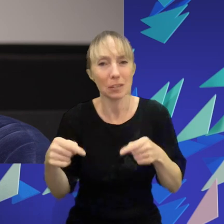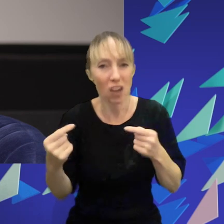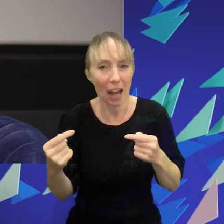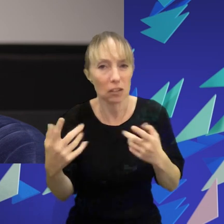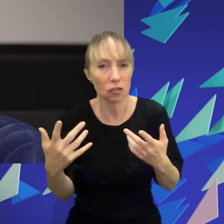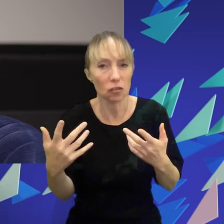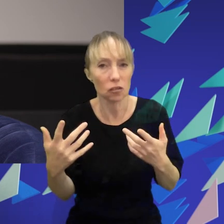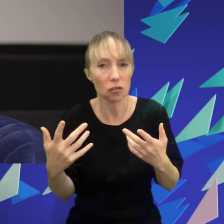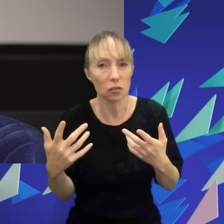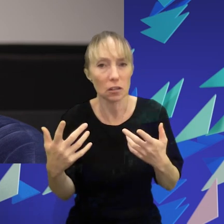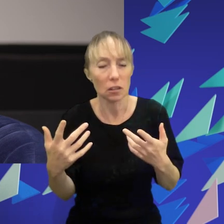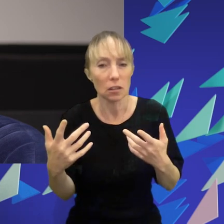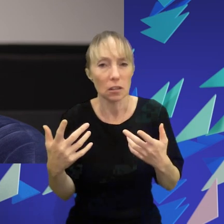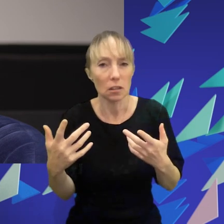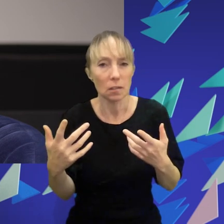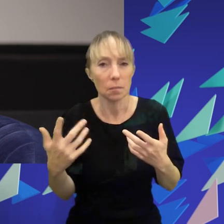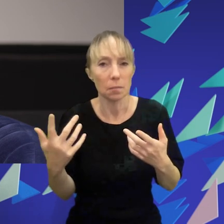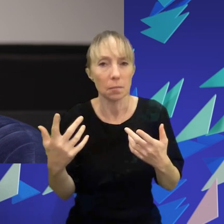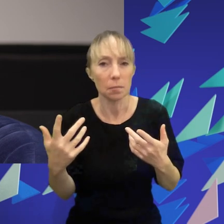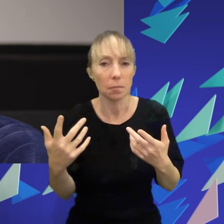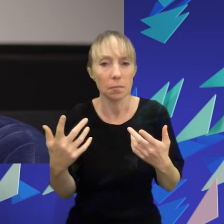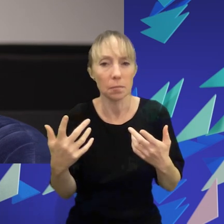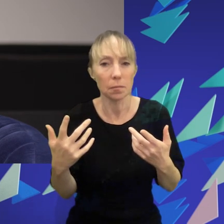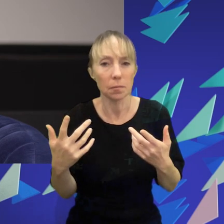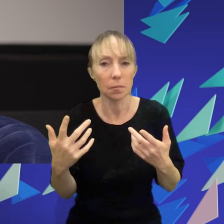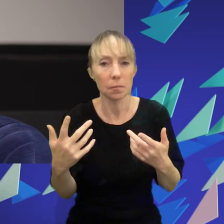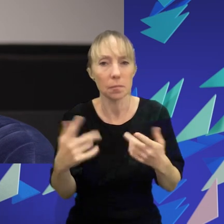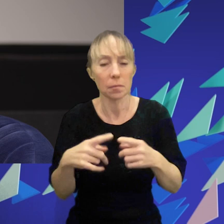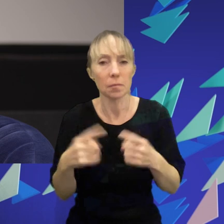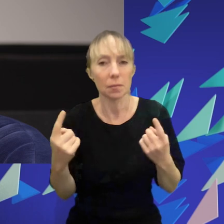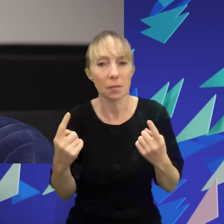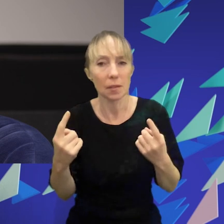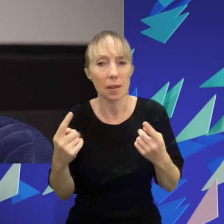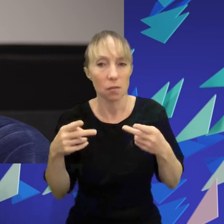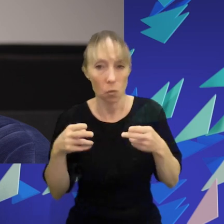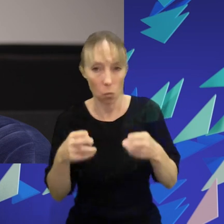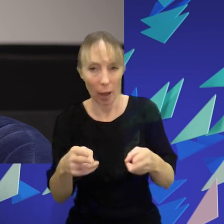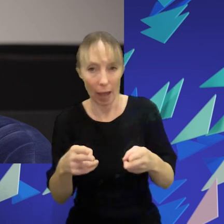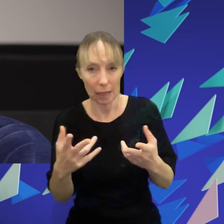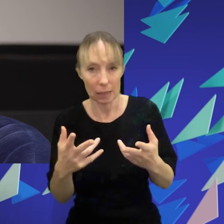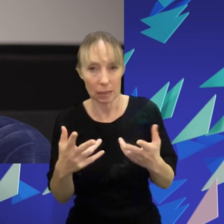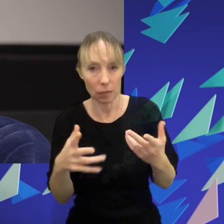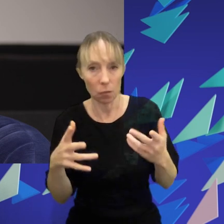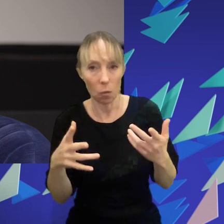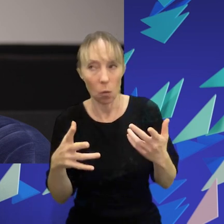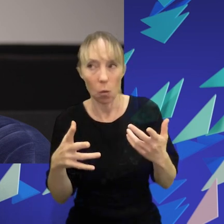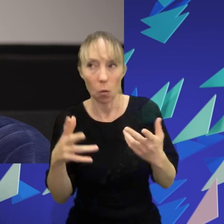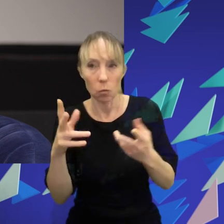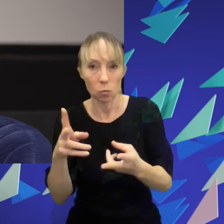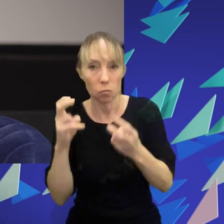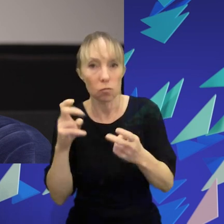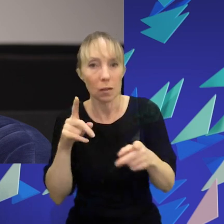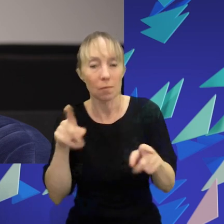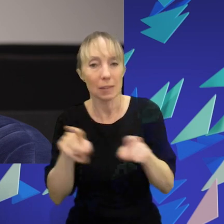challenged by different ways to get the same ideas that you never